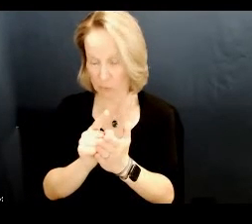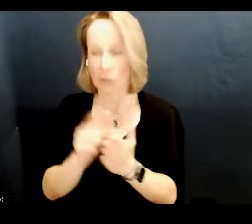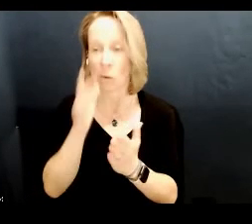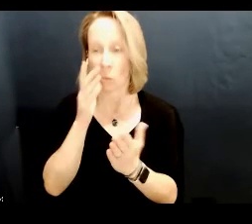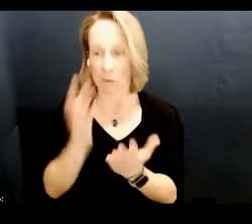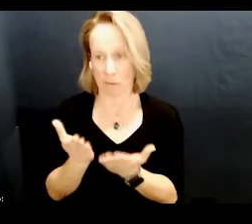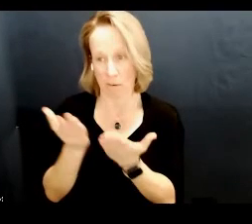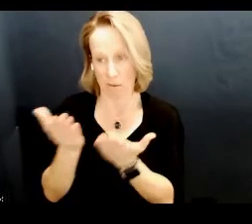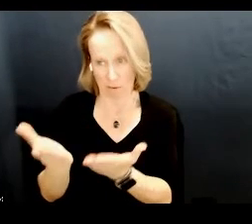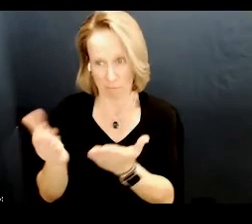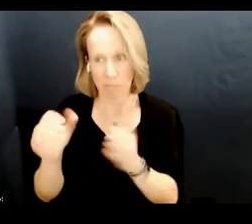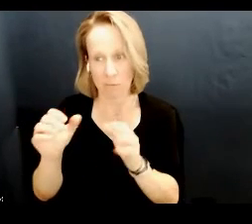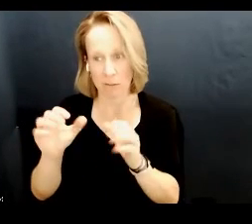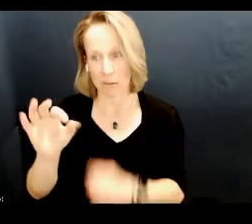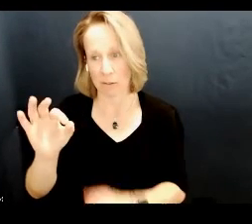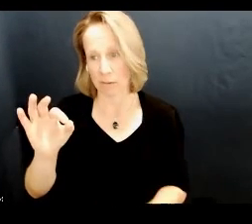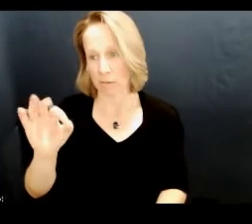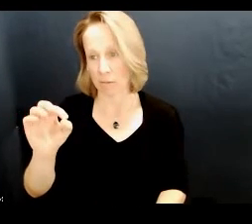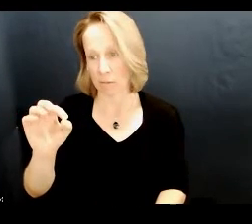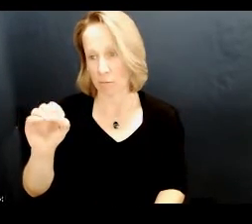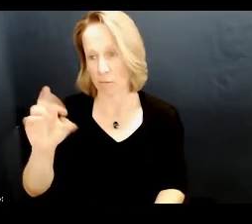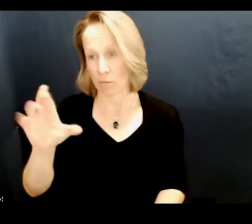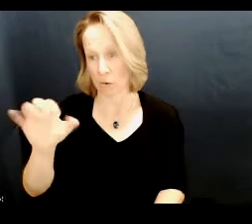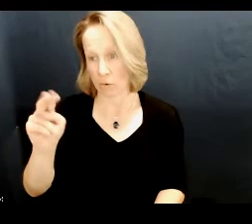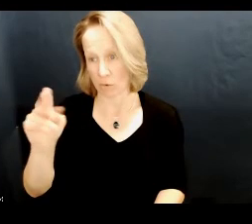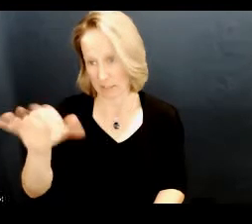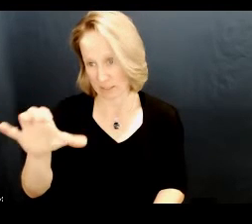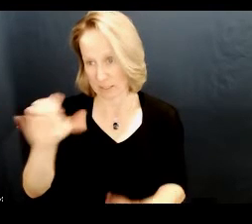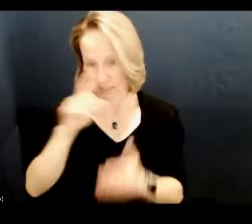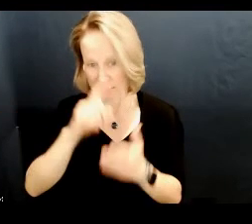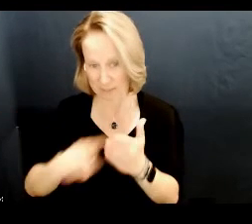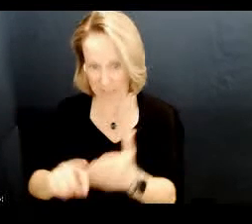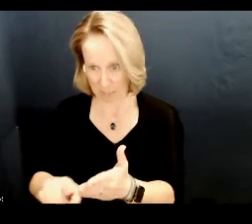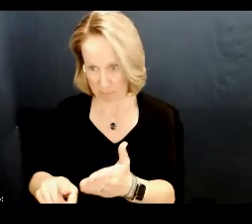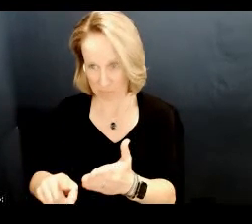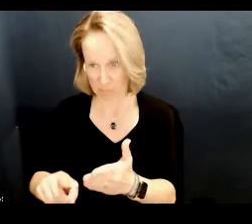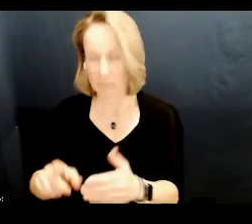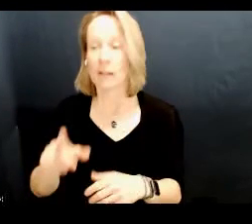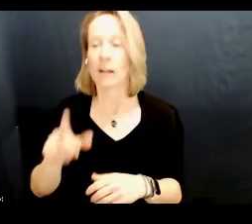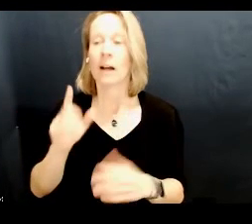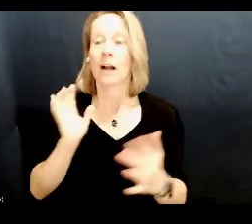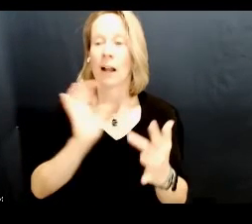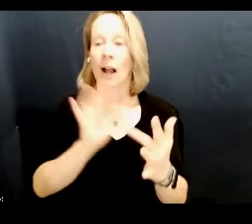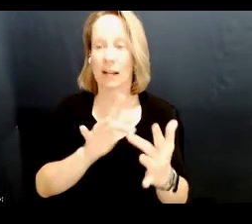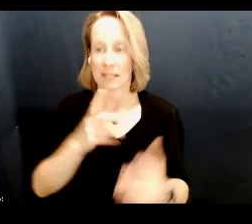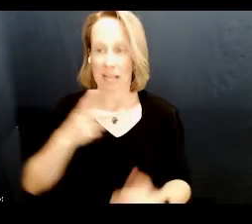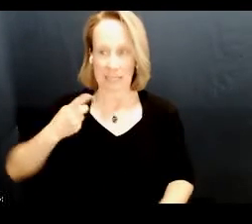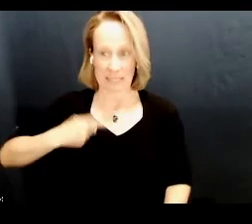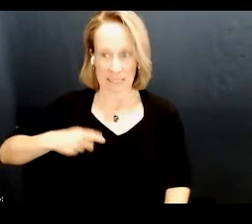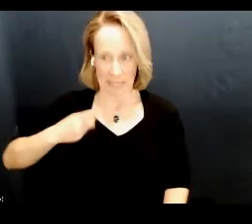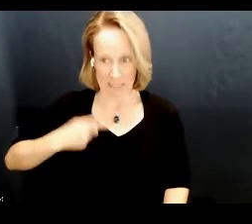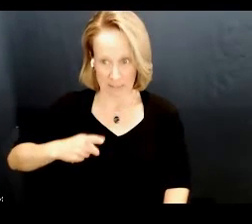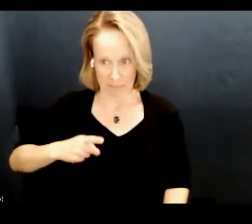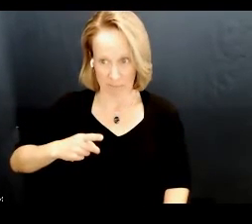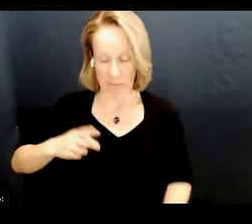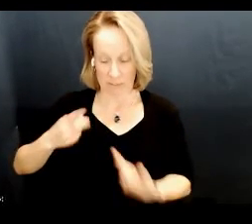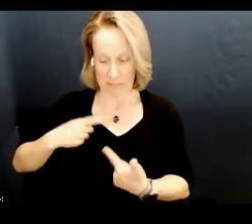exam. The patrol contacts the detective. The detective arrives on the scene and contacts the advocate.